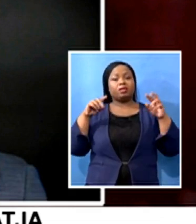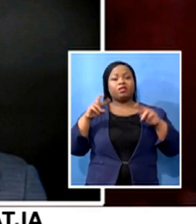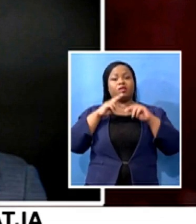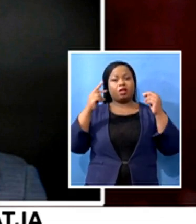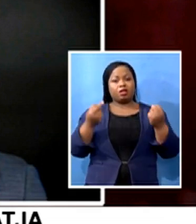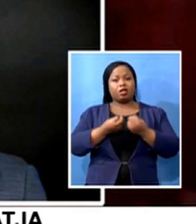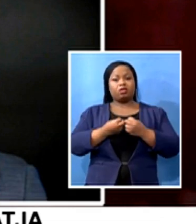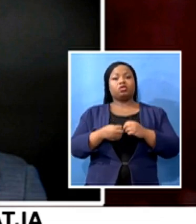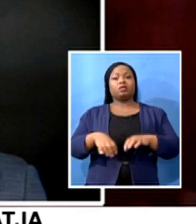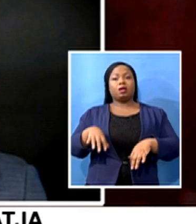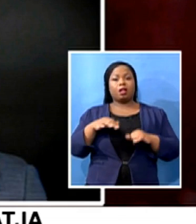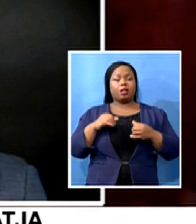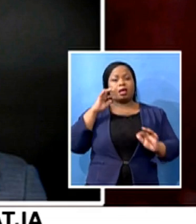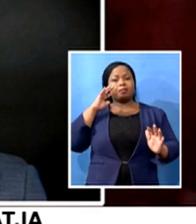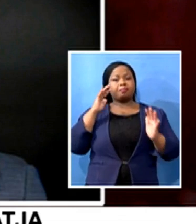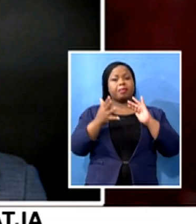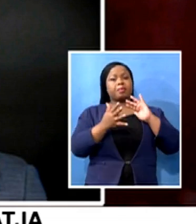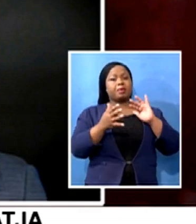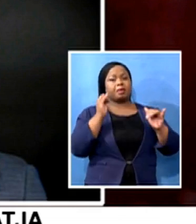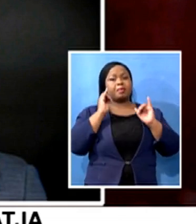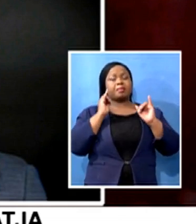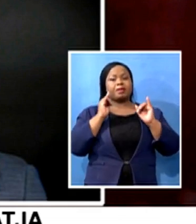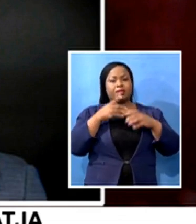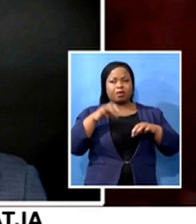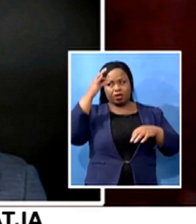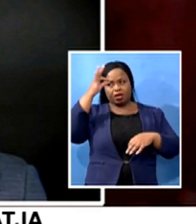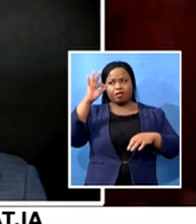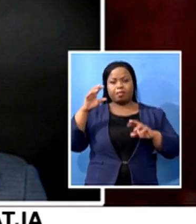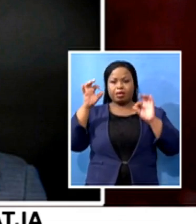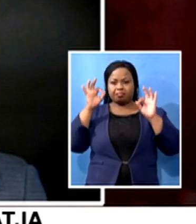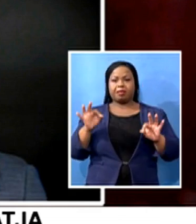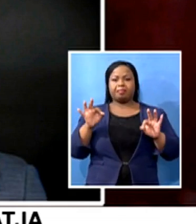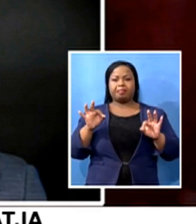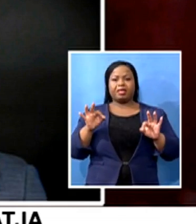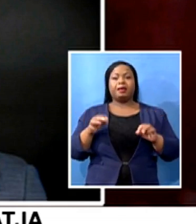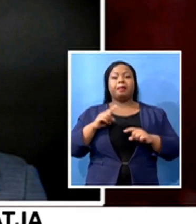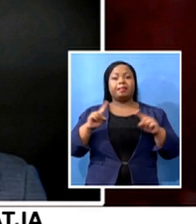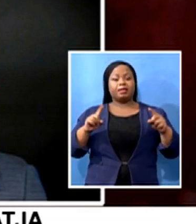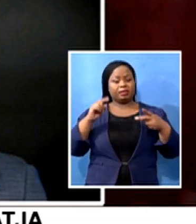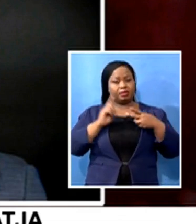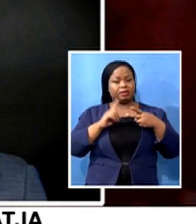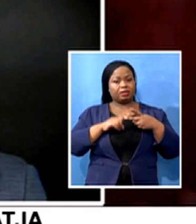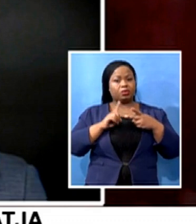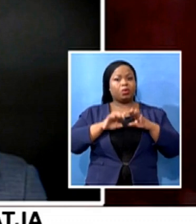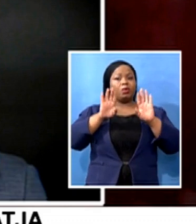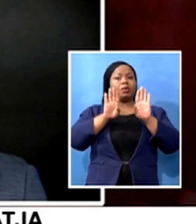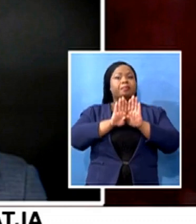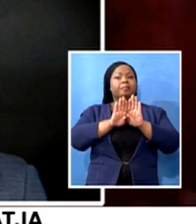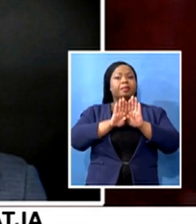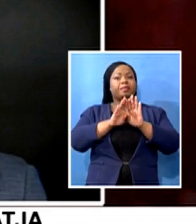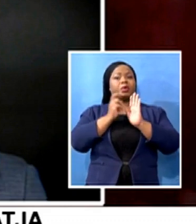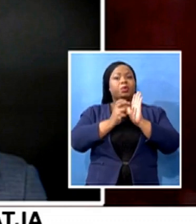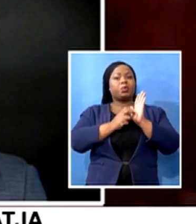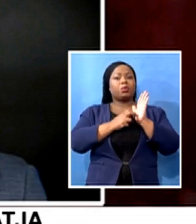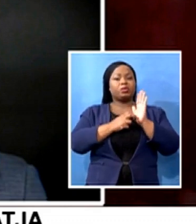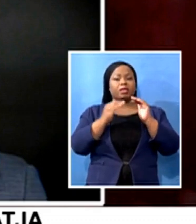a rational decision. But certain provisions in the lockdown regulations, particularly level 4 and level 3, were